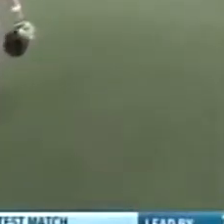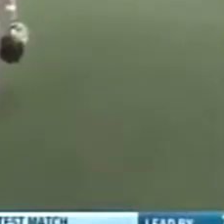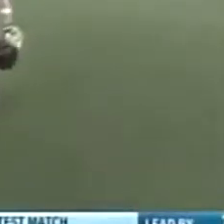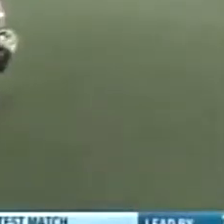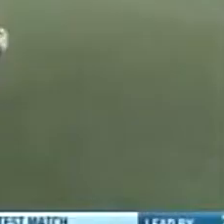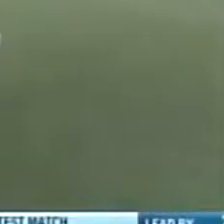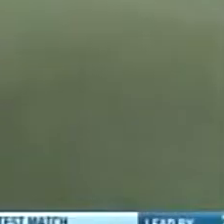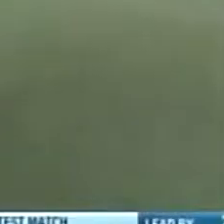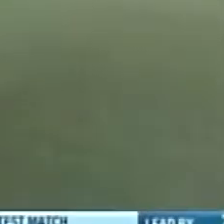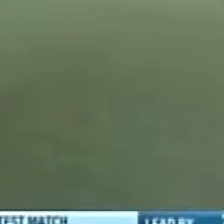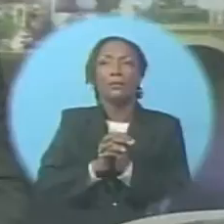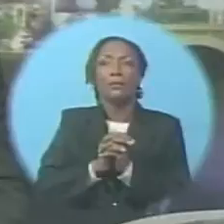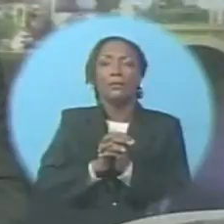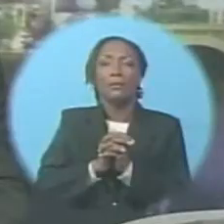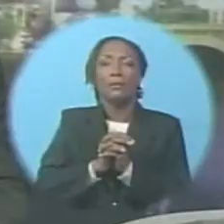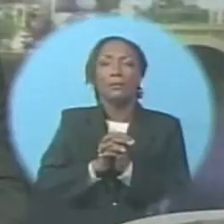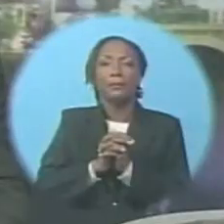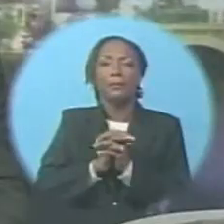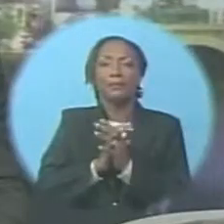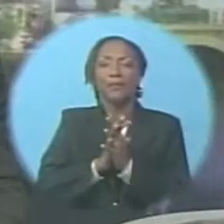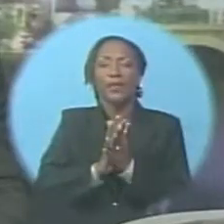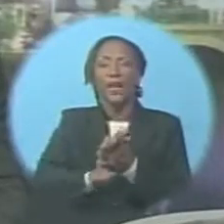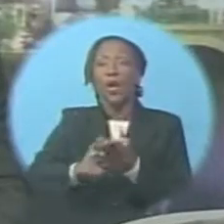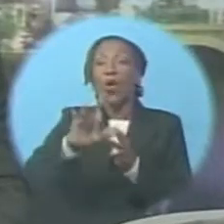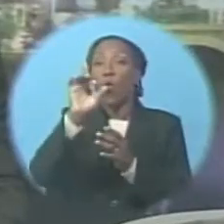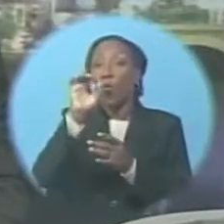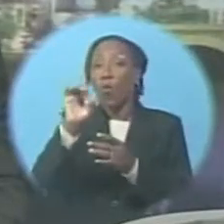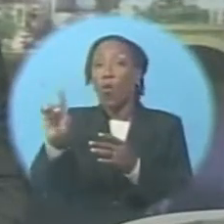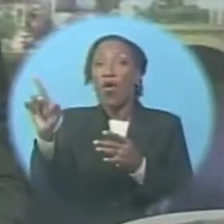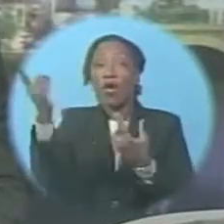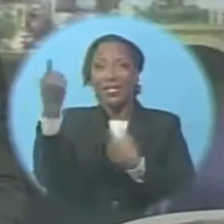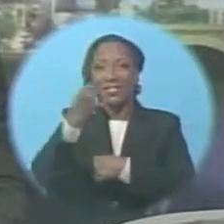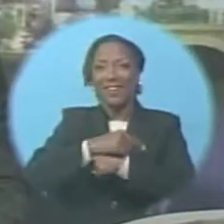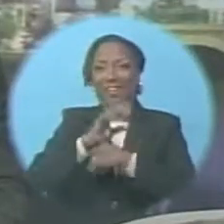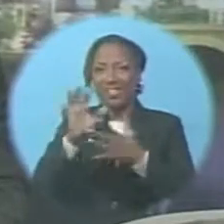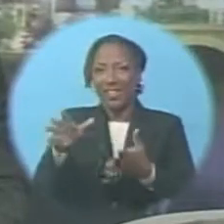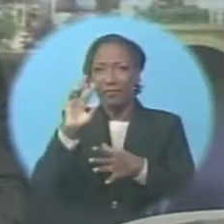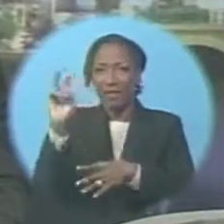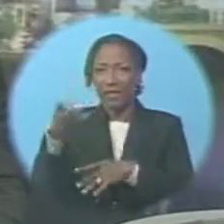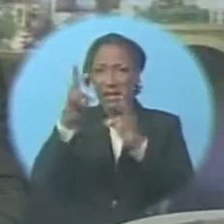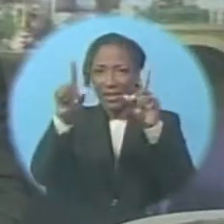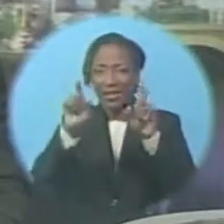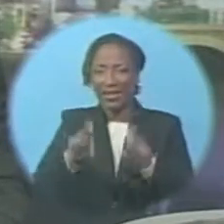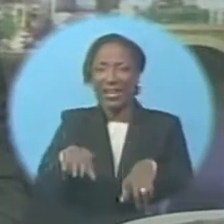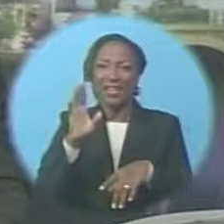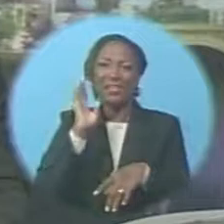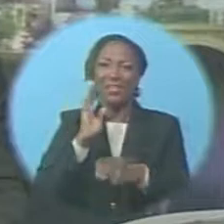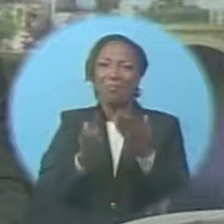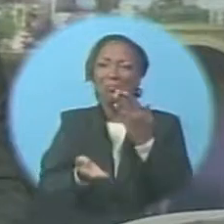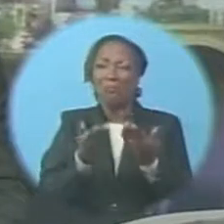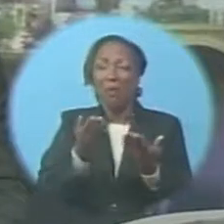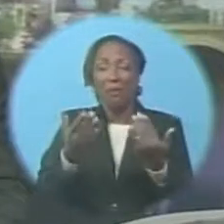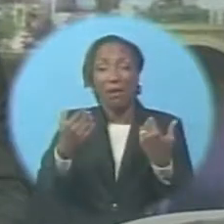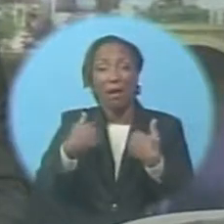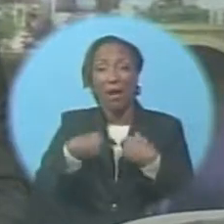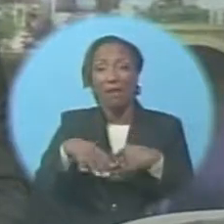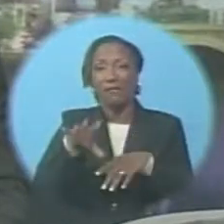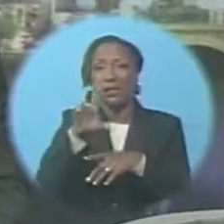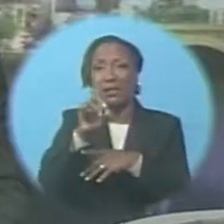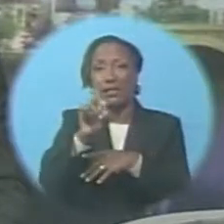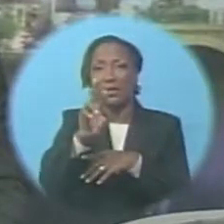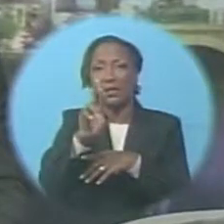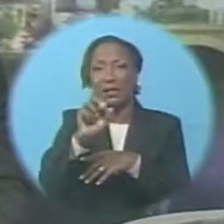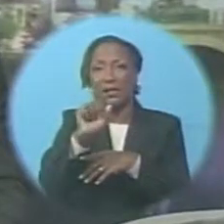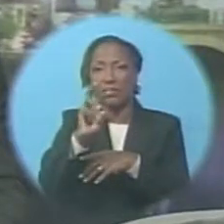they'll take an early tea. And with just a day left, the 2nd Test is heading for a draw. Meanwhile, Sri Lanka